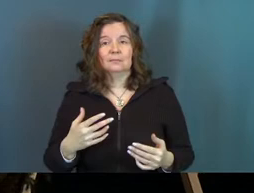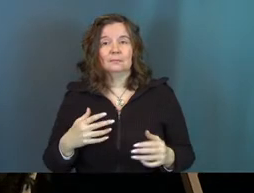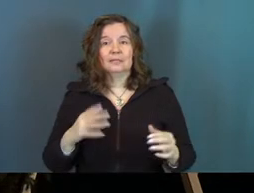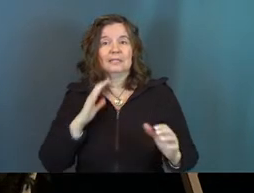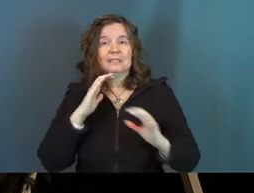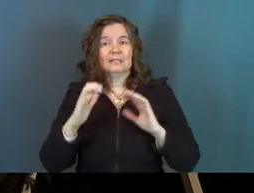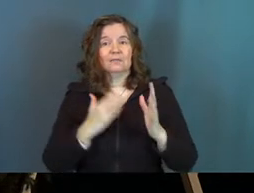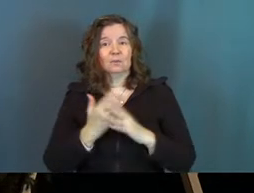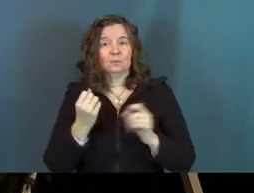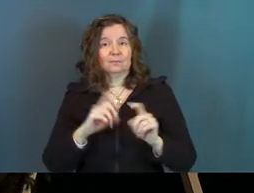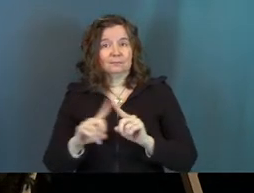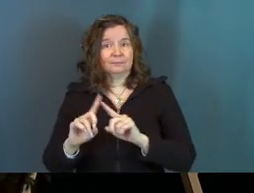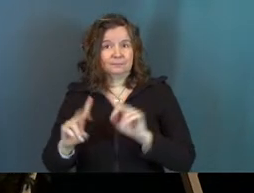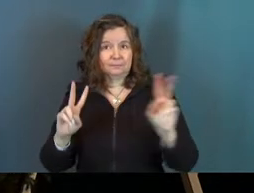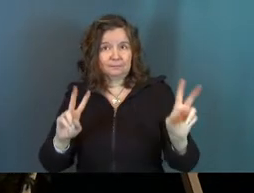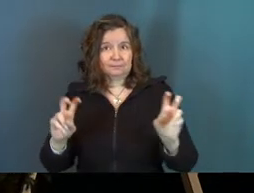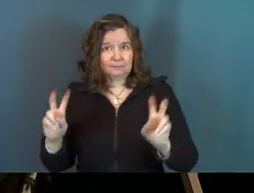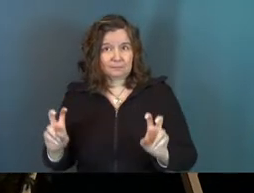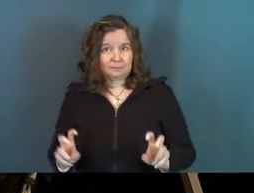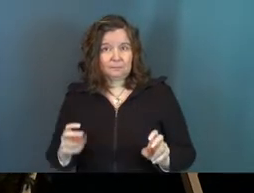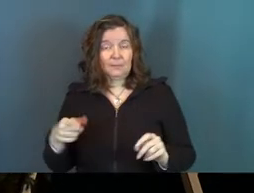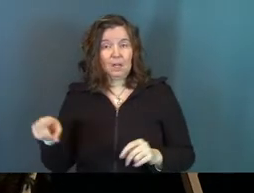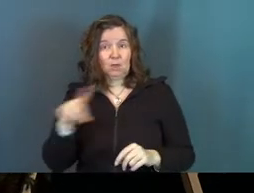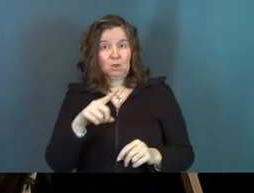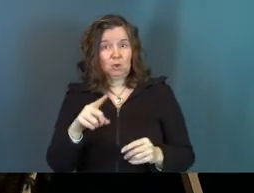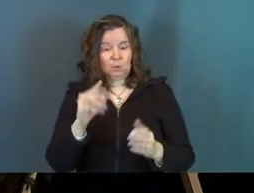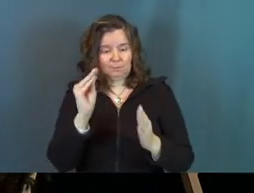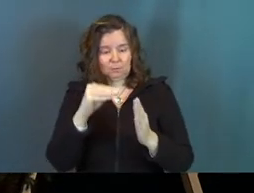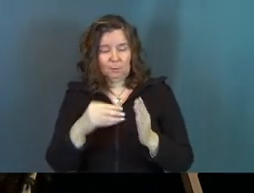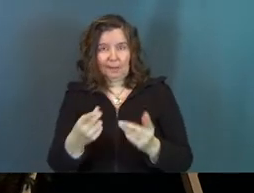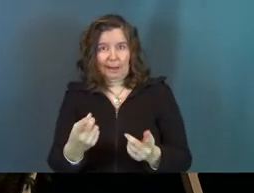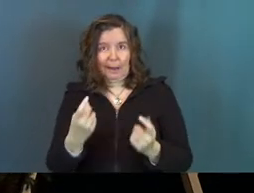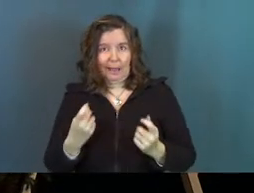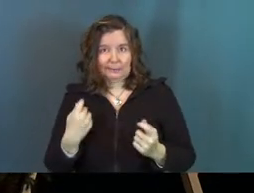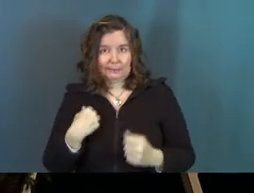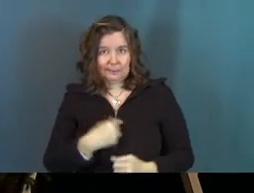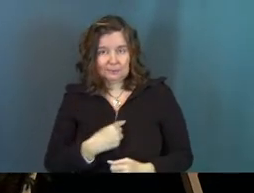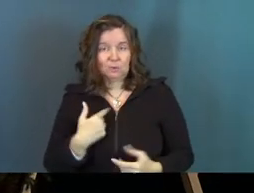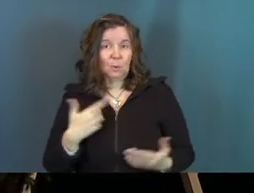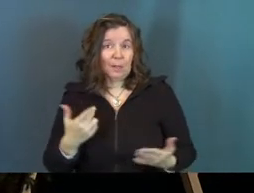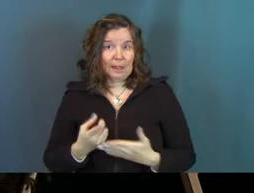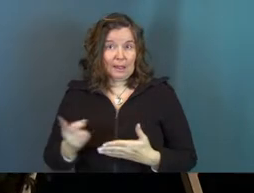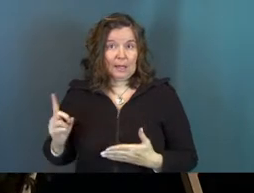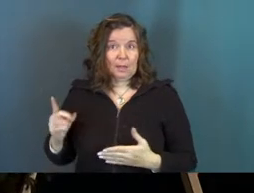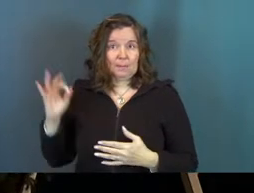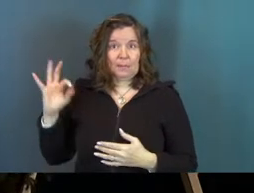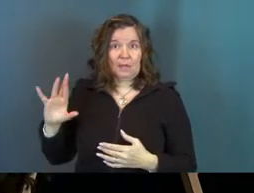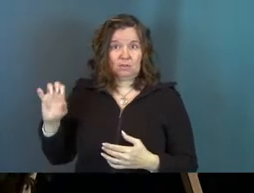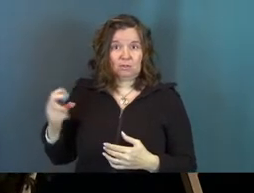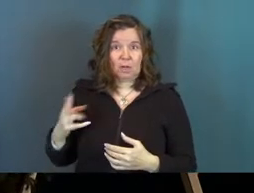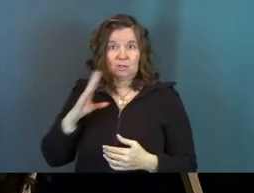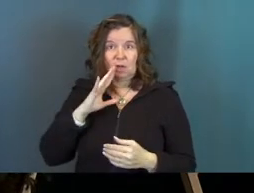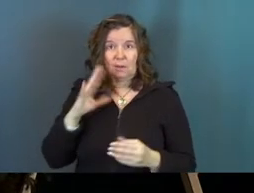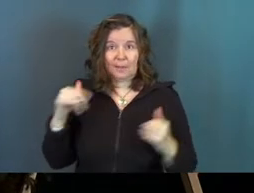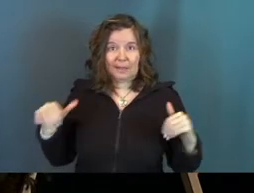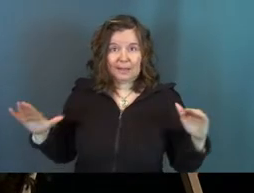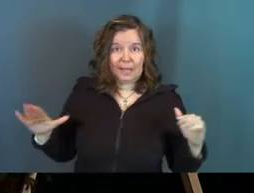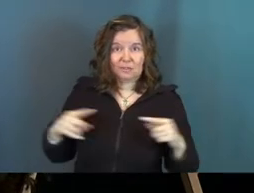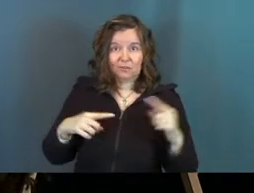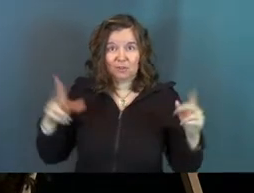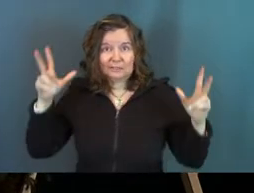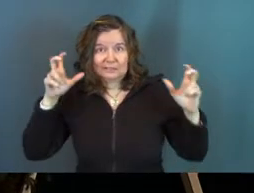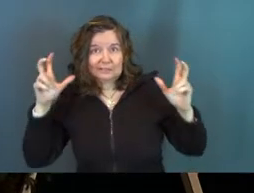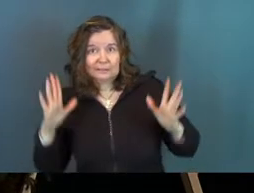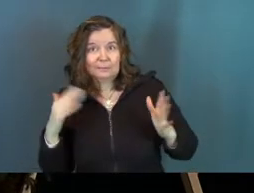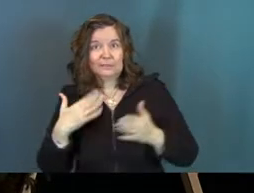a conversation through a lot of different topics that the congregation has asked about. So like if you were here last week, Pastor Josh talked about angels and demons because